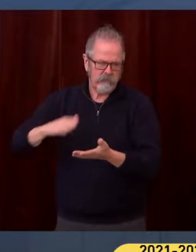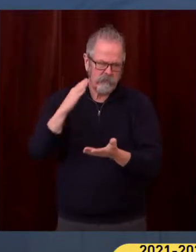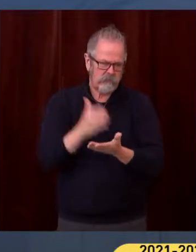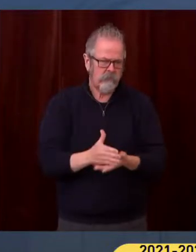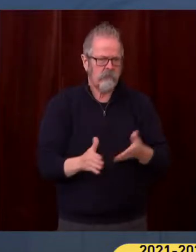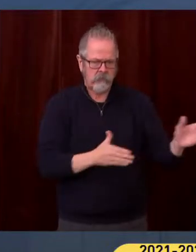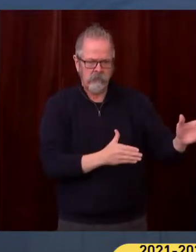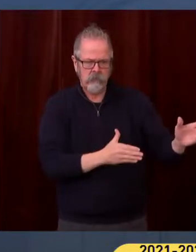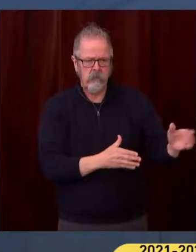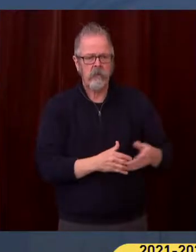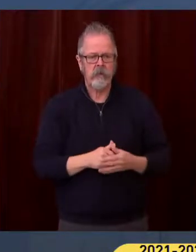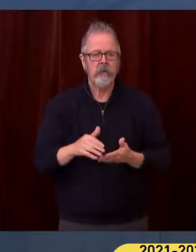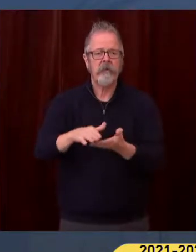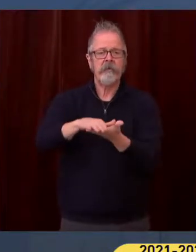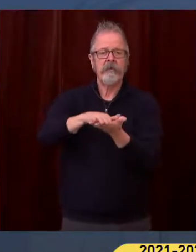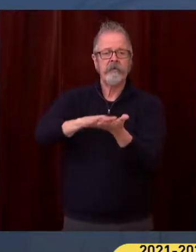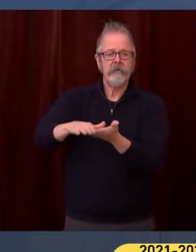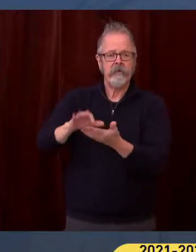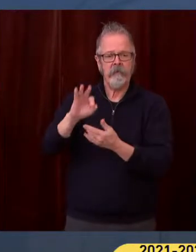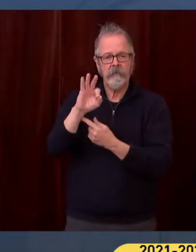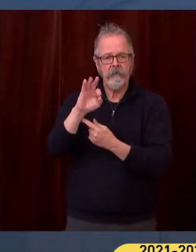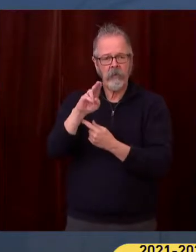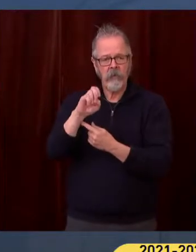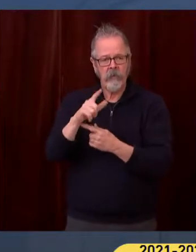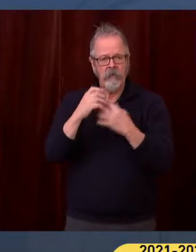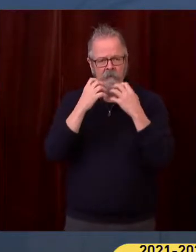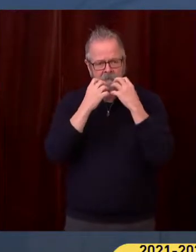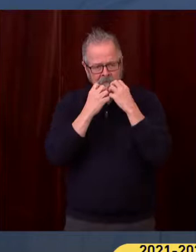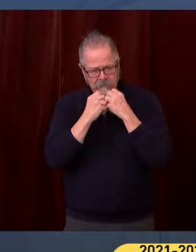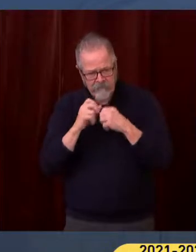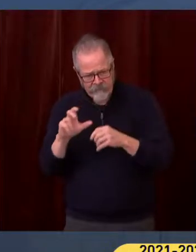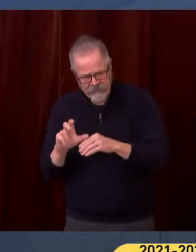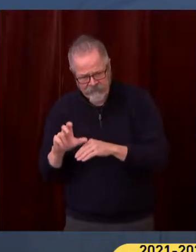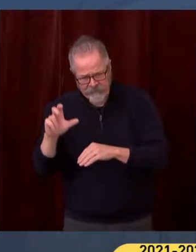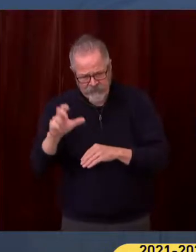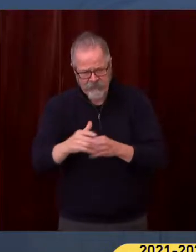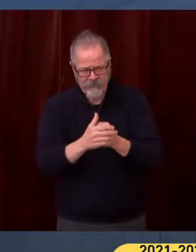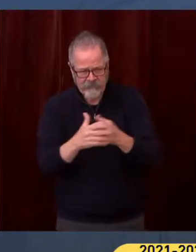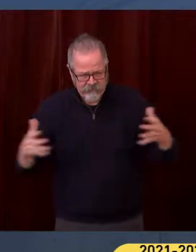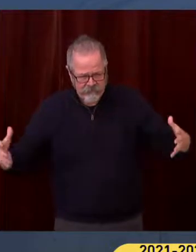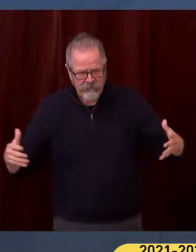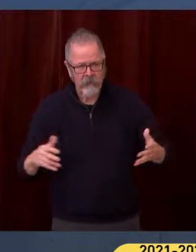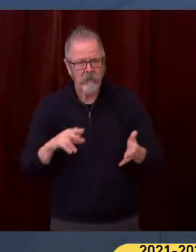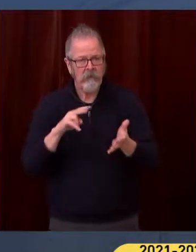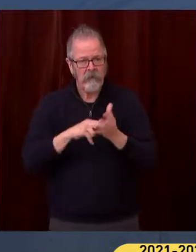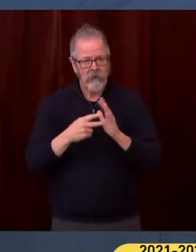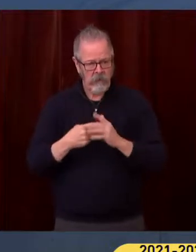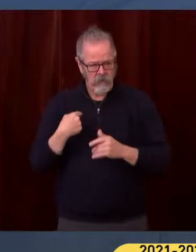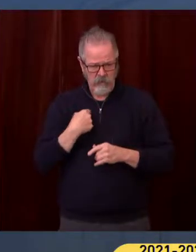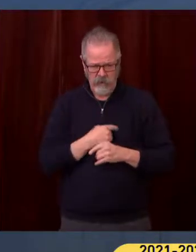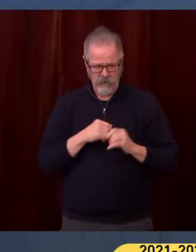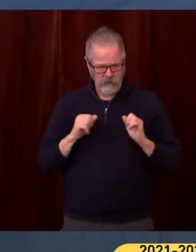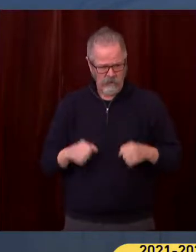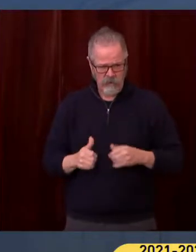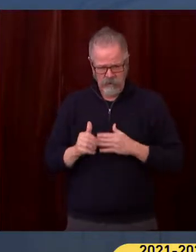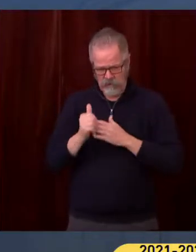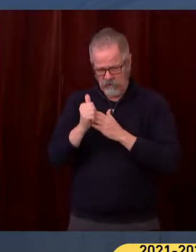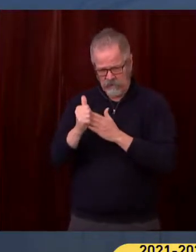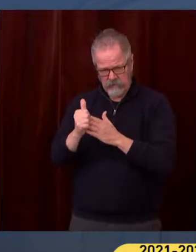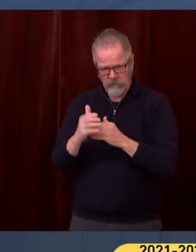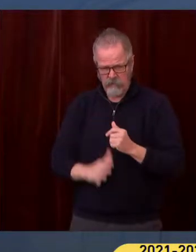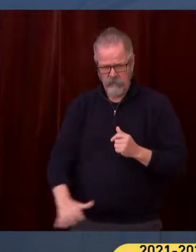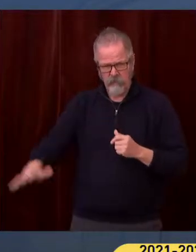R continue to invest in our R.E.G. Grays Harbor facility to improve production levels, efficiencies, and continue to safety